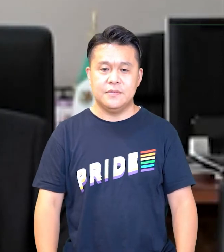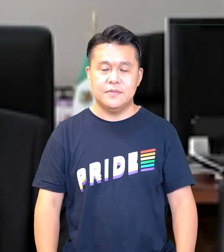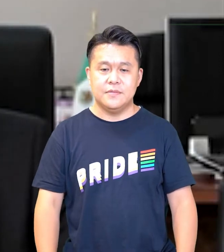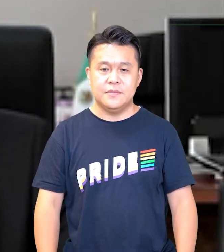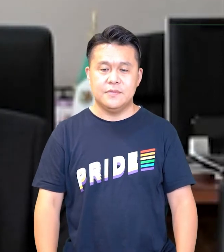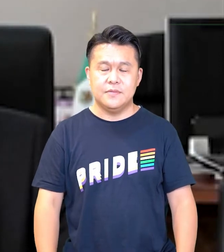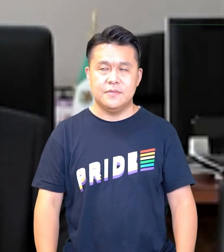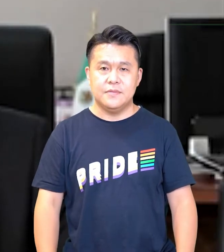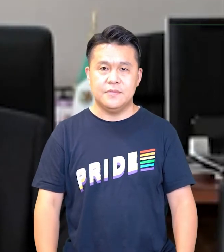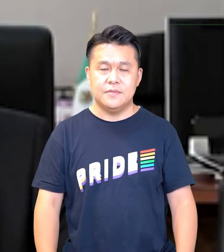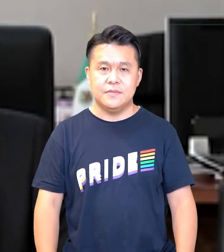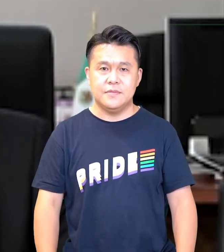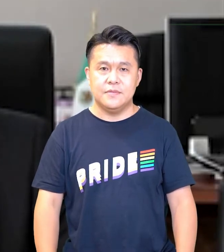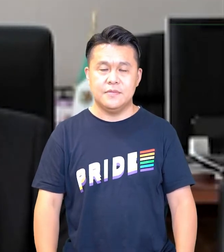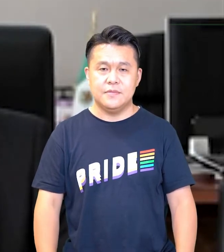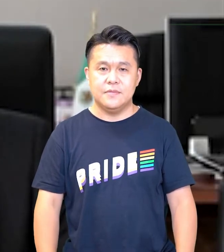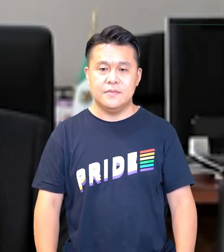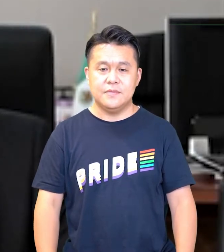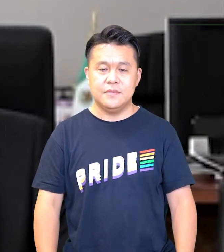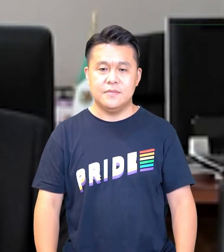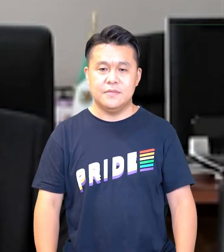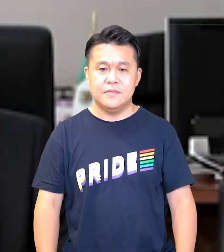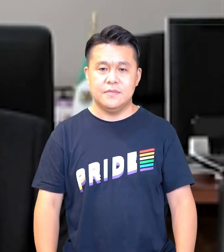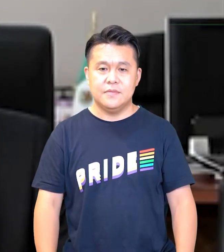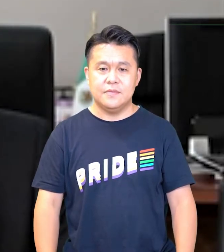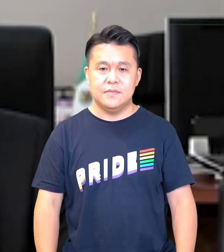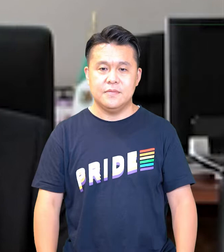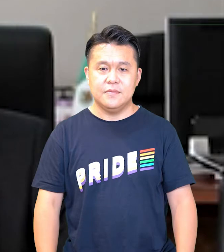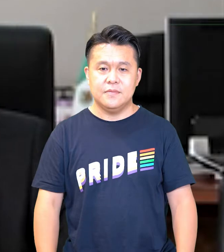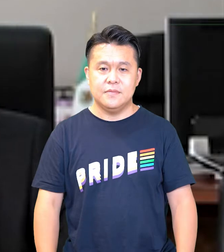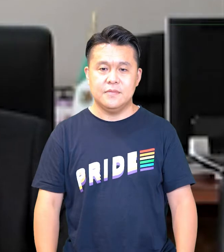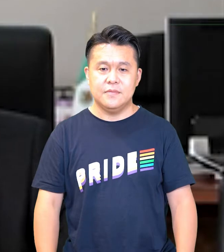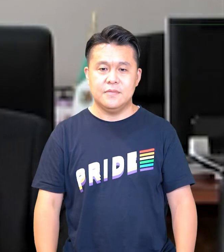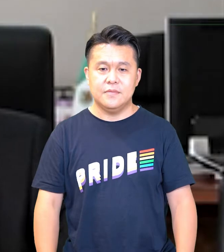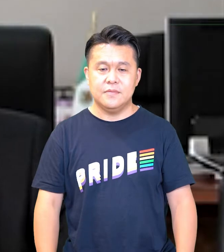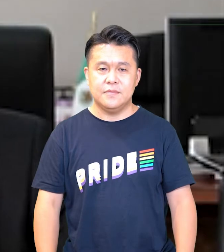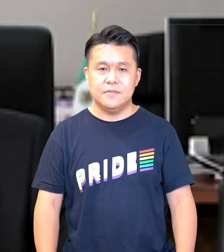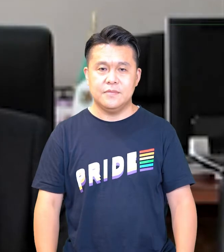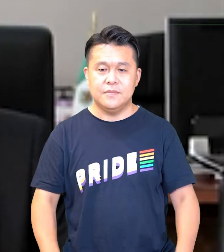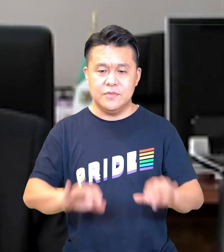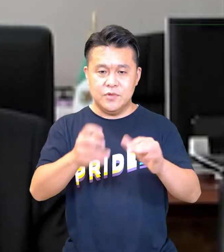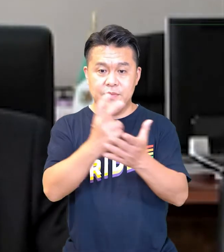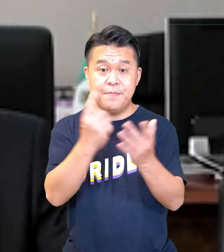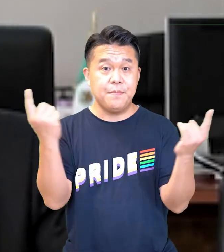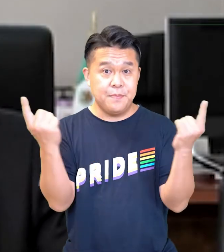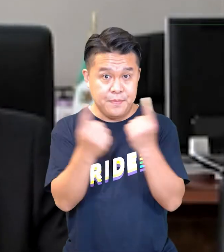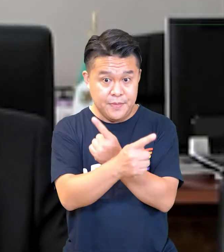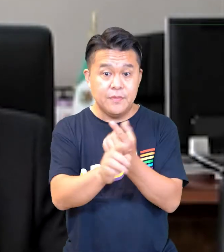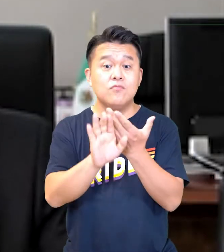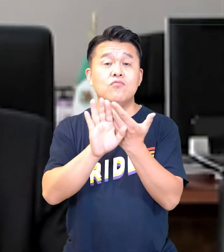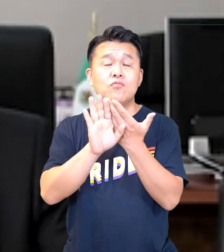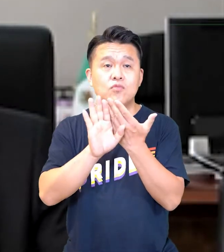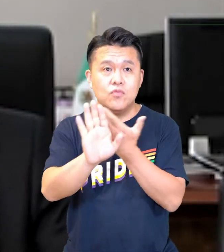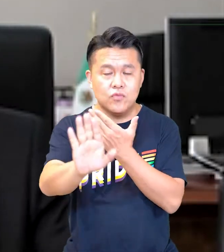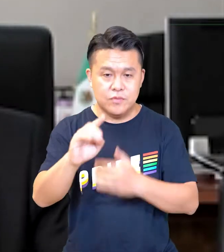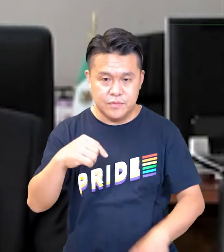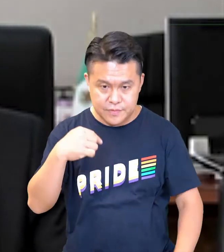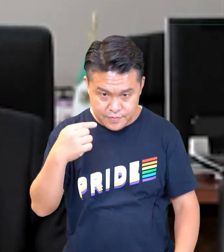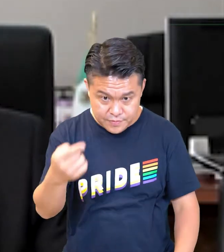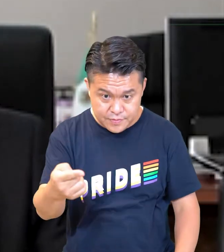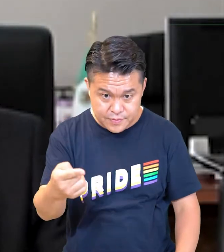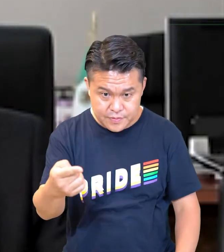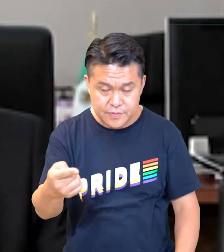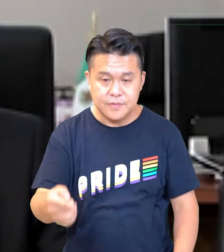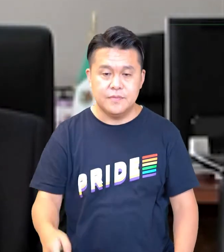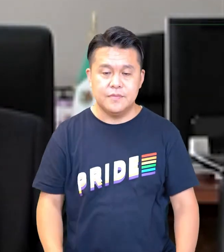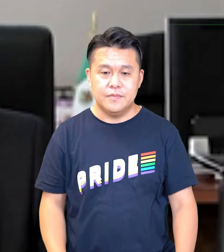to the illegality of discrimination. And so those